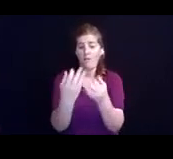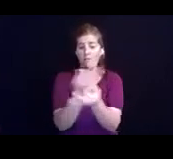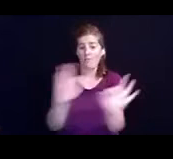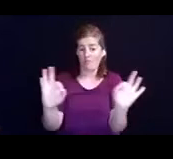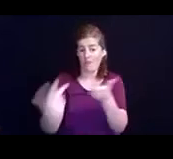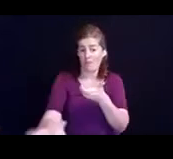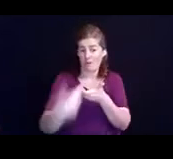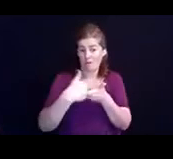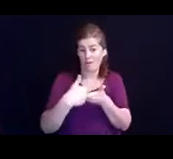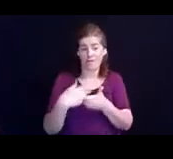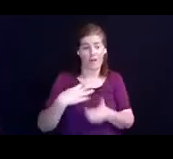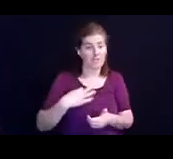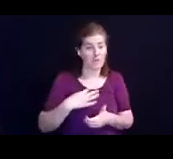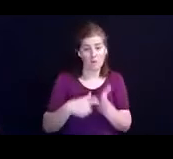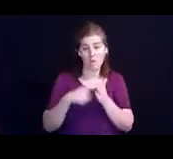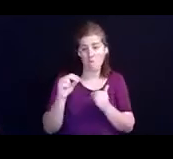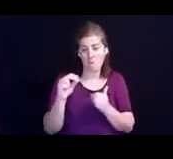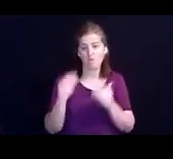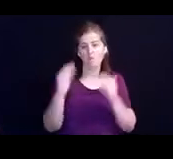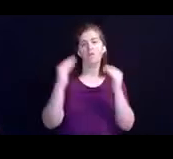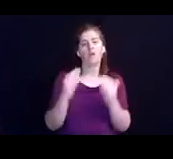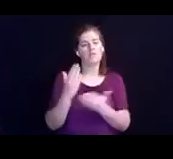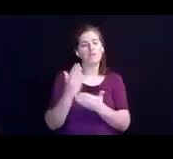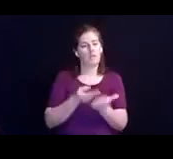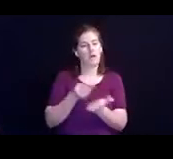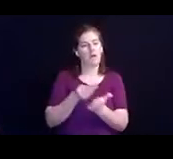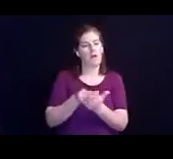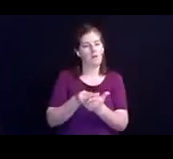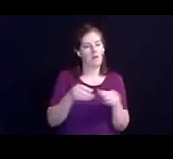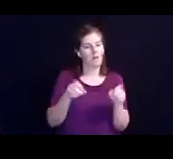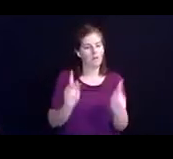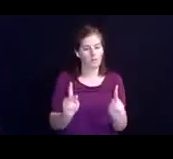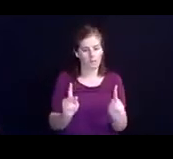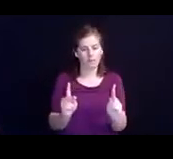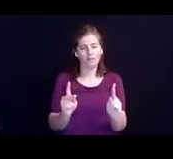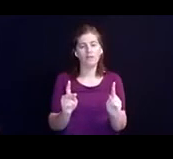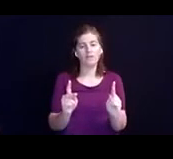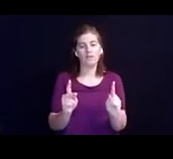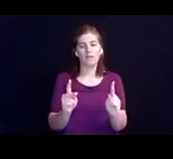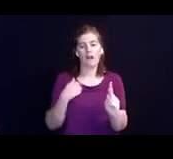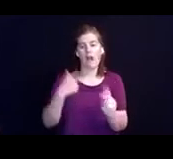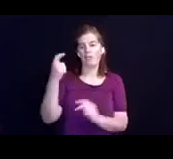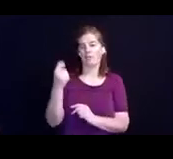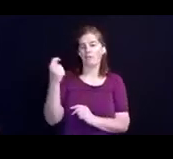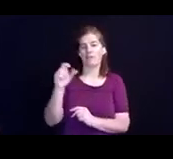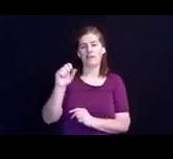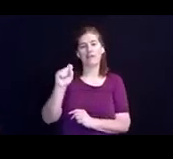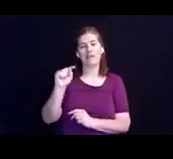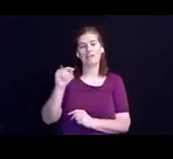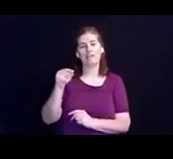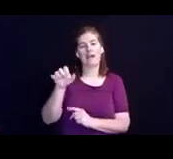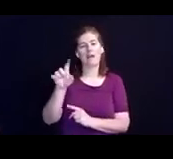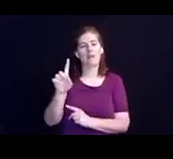earlier. And there is an economic opportunity. There's a stipend that could be received